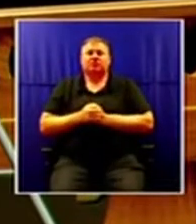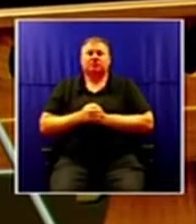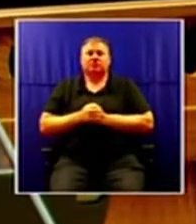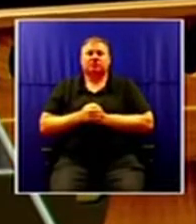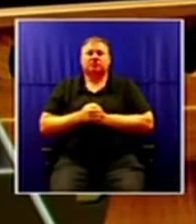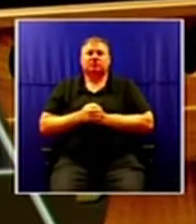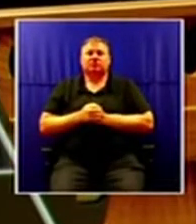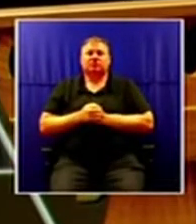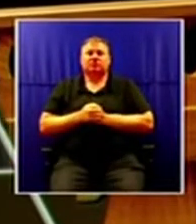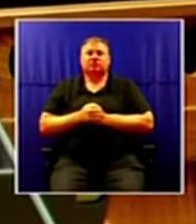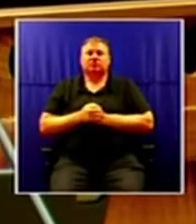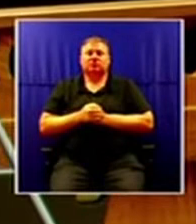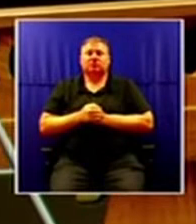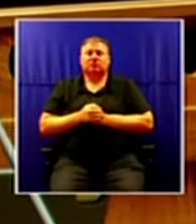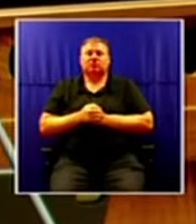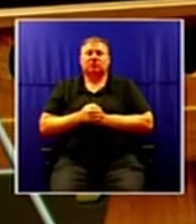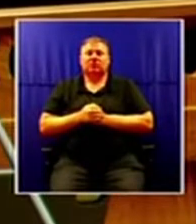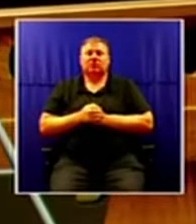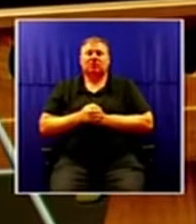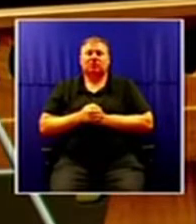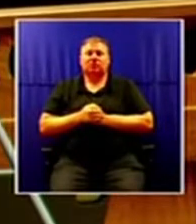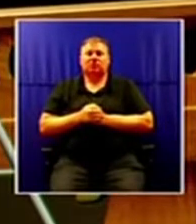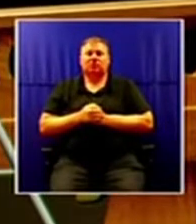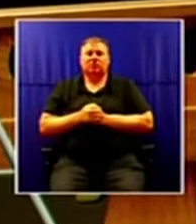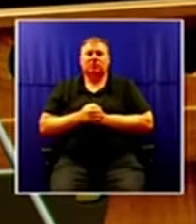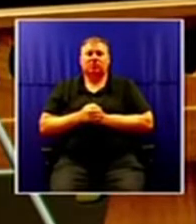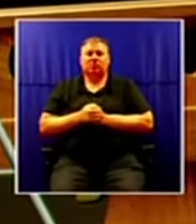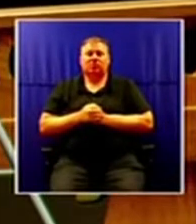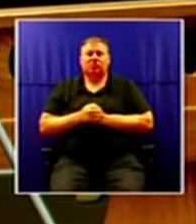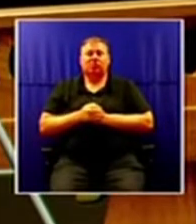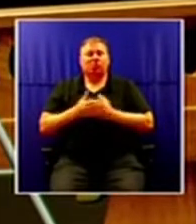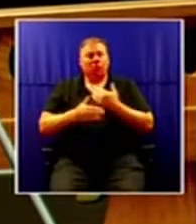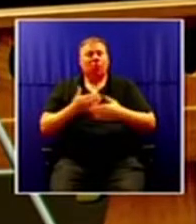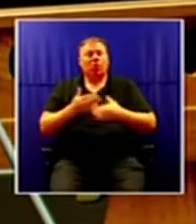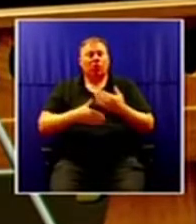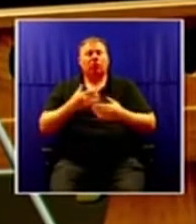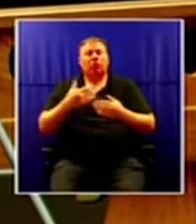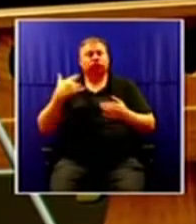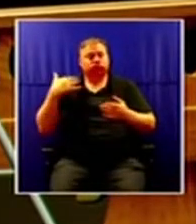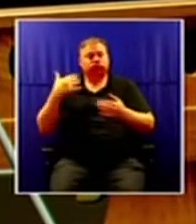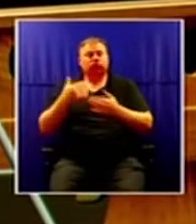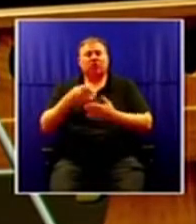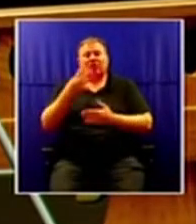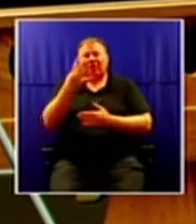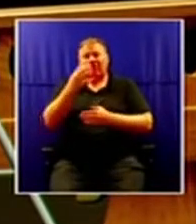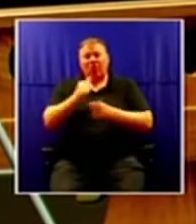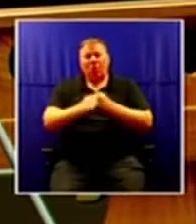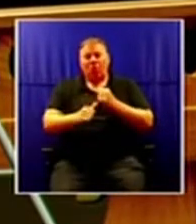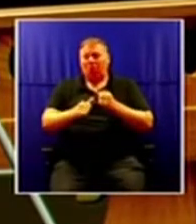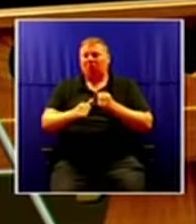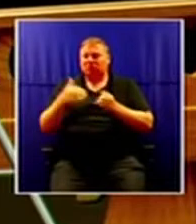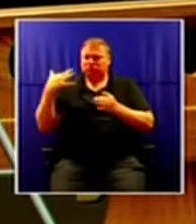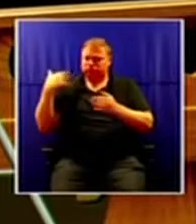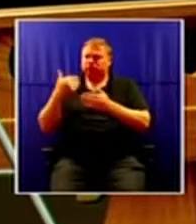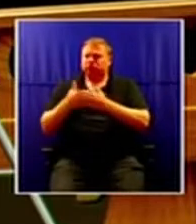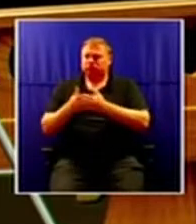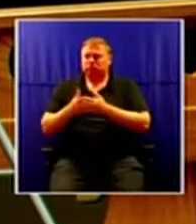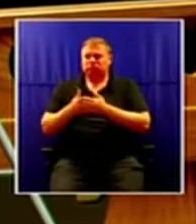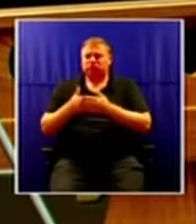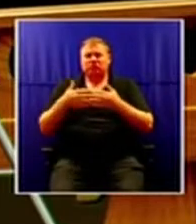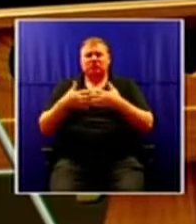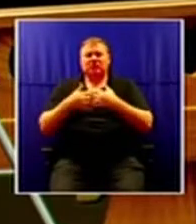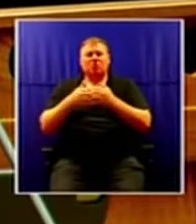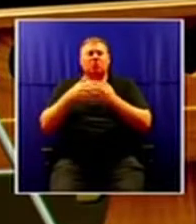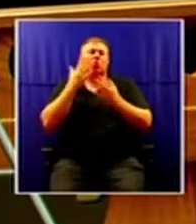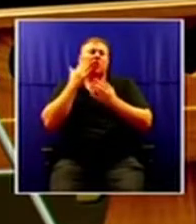Now, we are making progress, and within only 4 months of the establishment in October last year